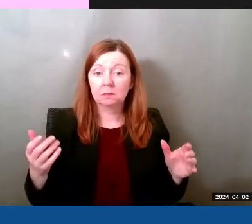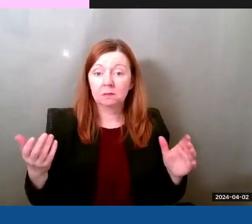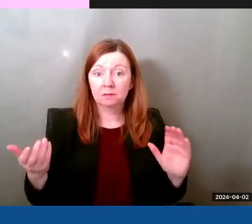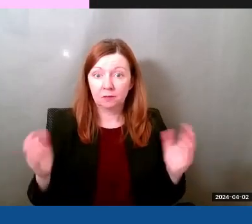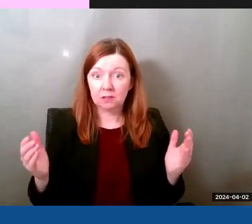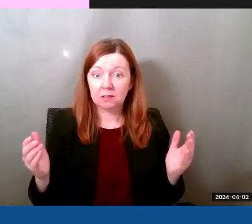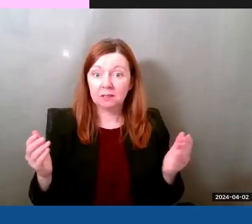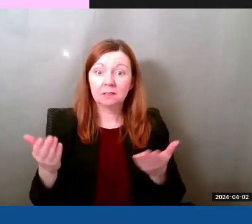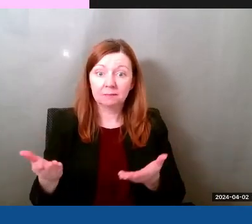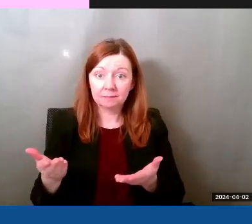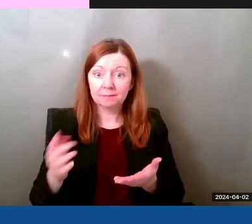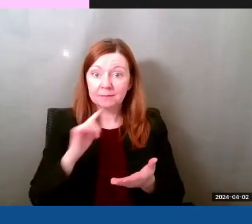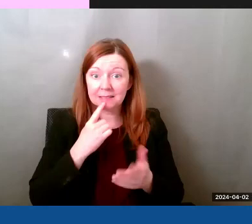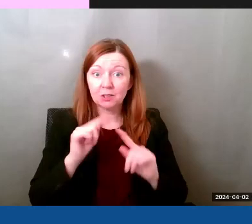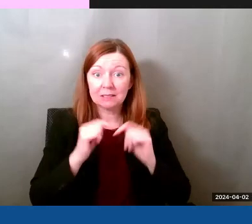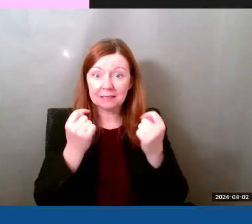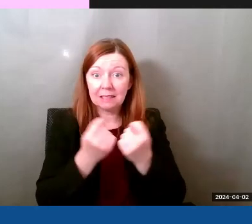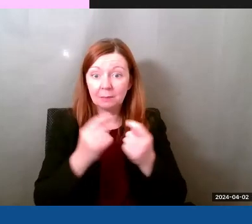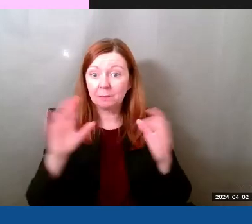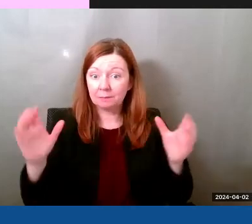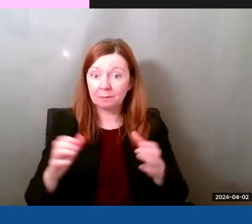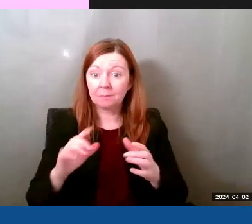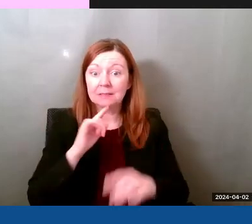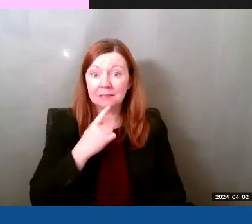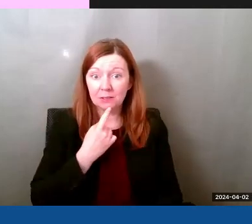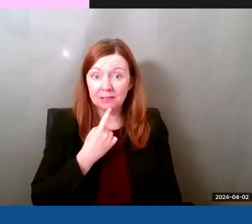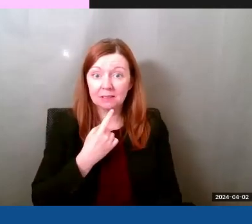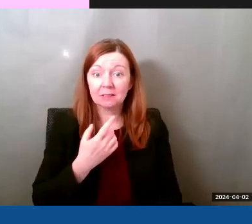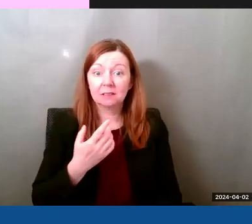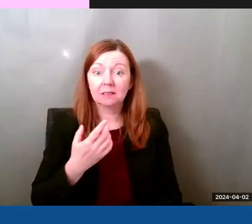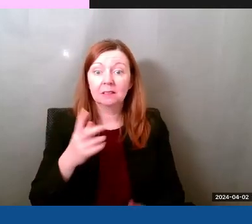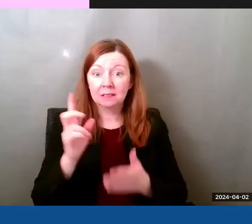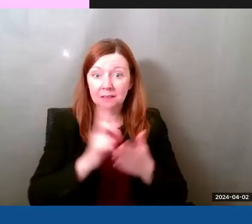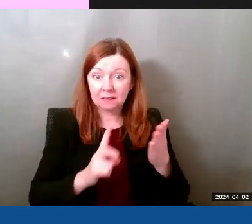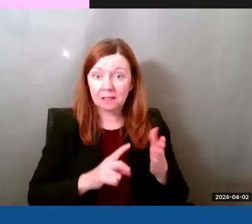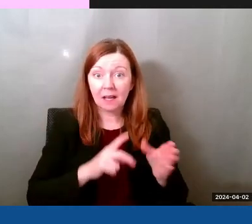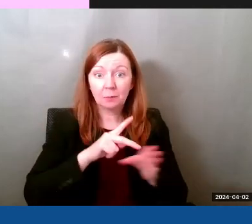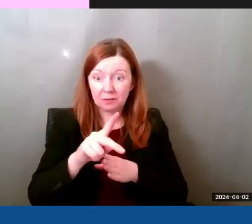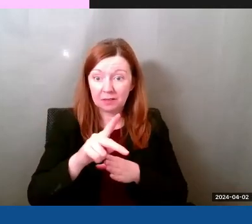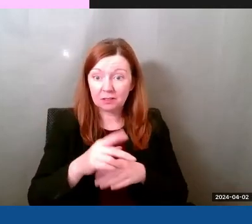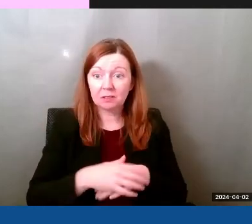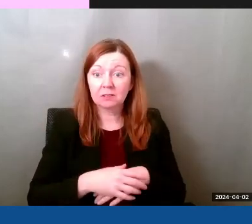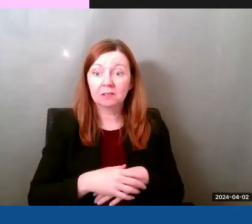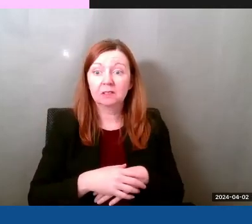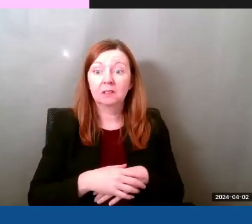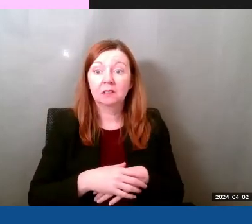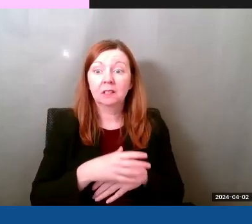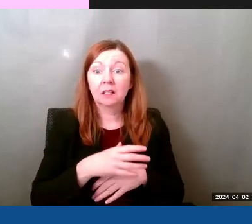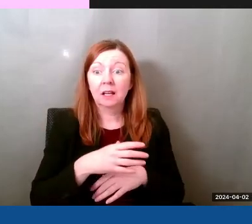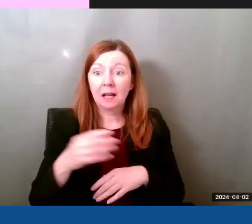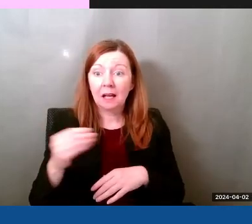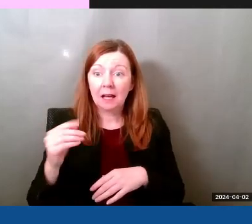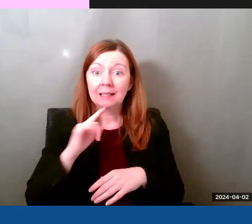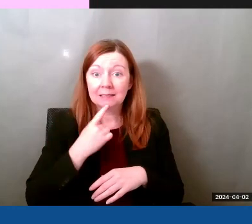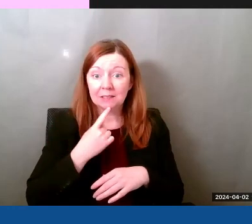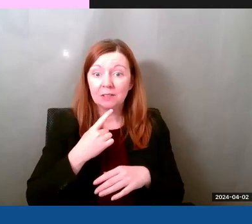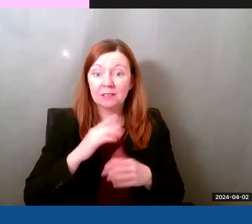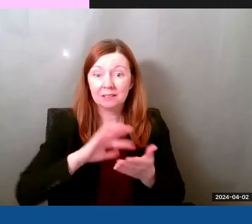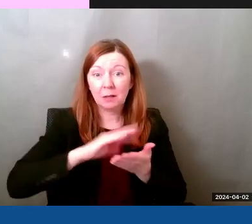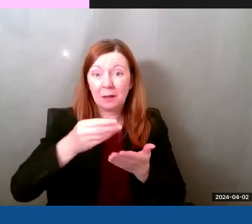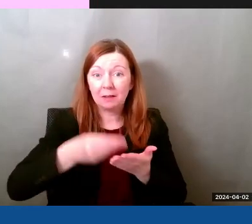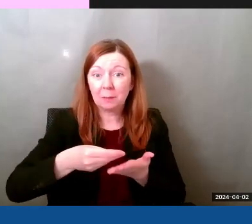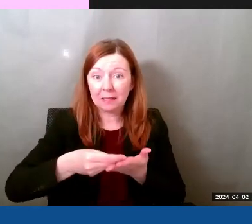this serious team that's brought together serious design professionals and a serious amount of money